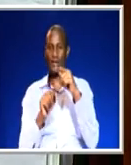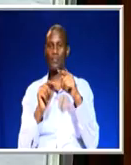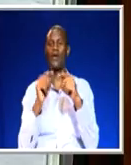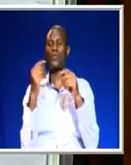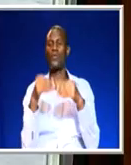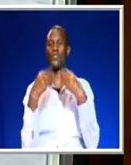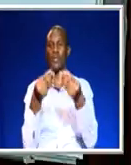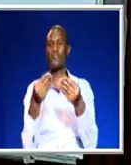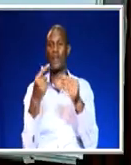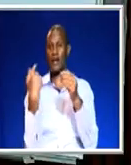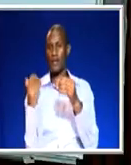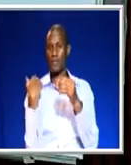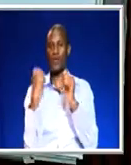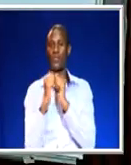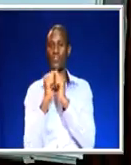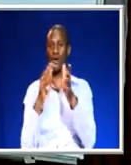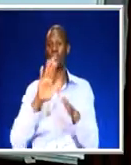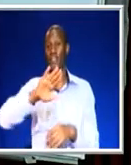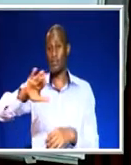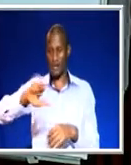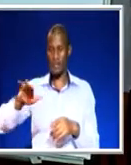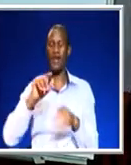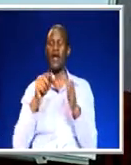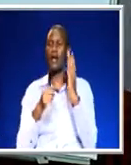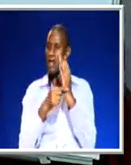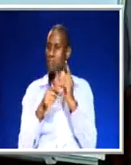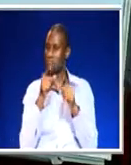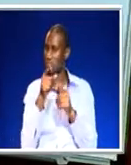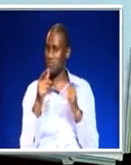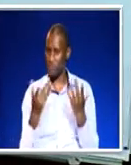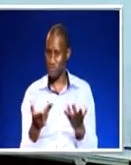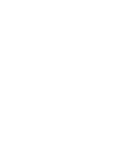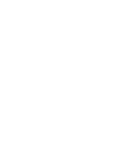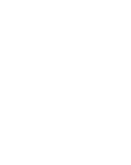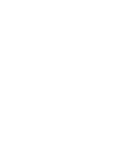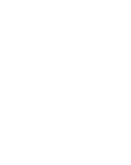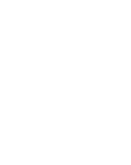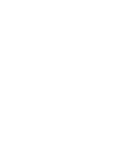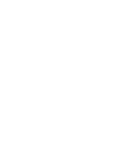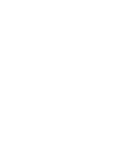without a remainder is what we refer to as the multiple.